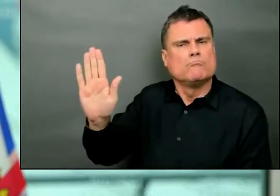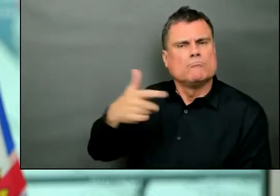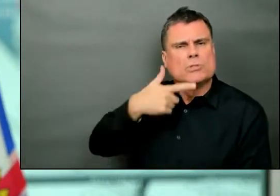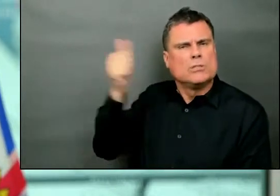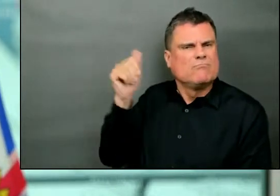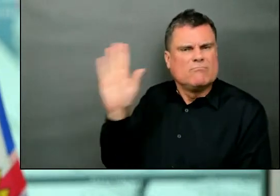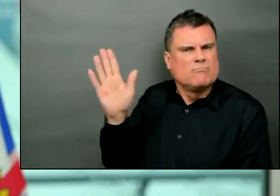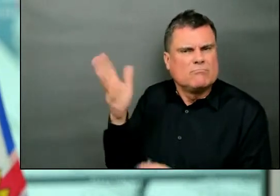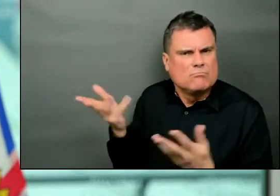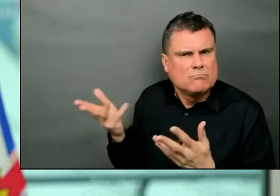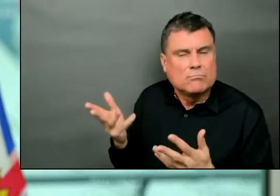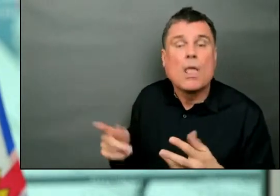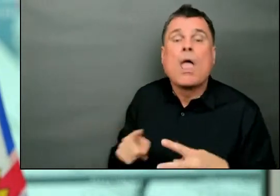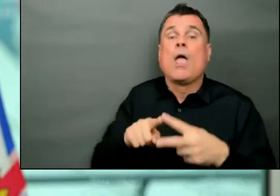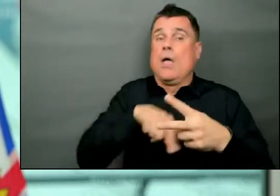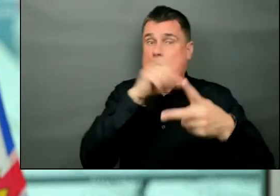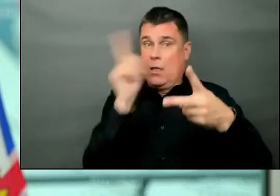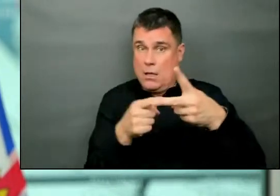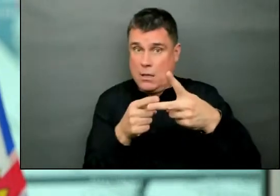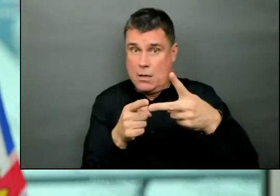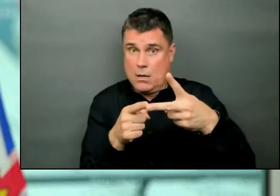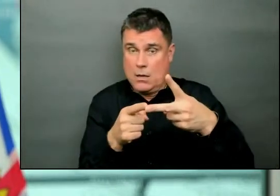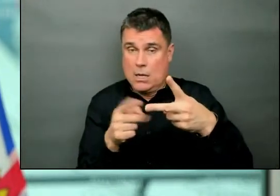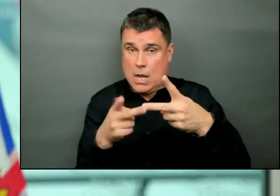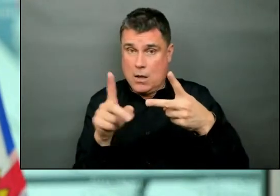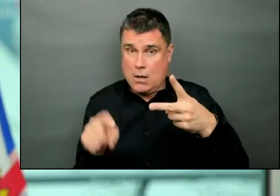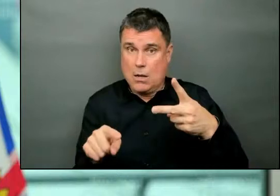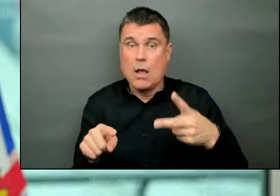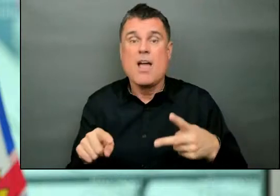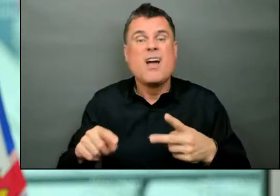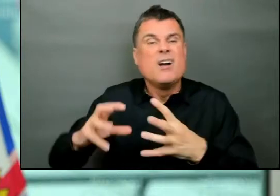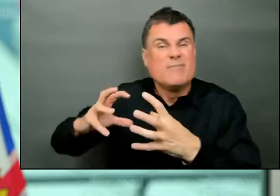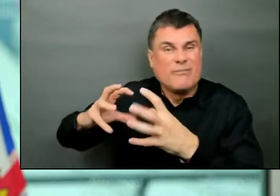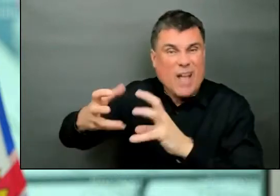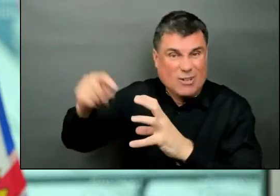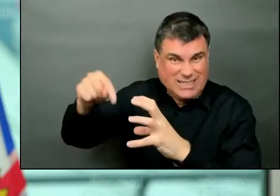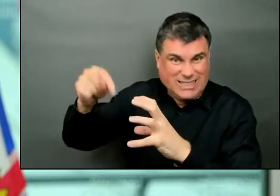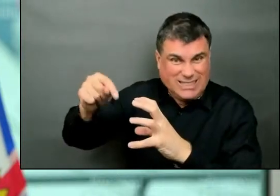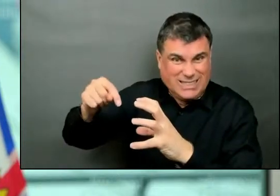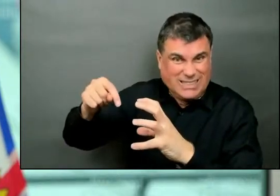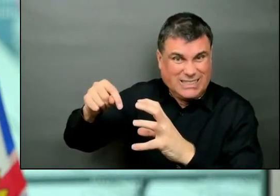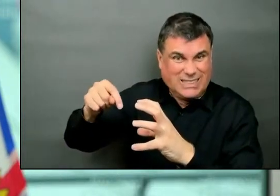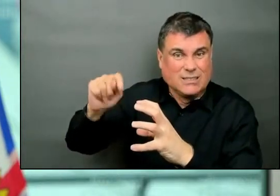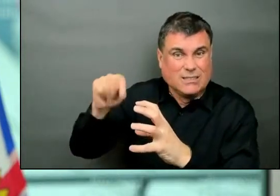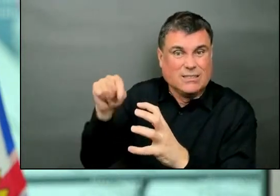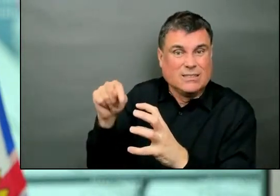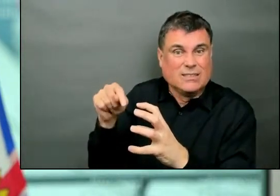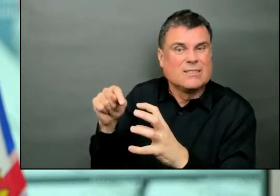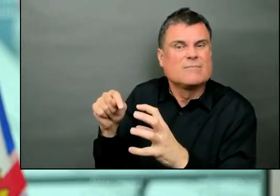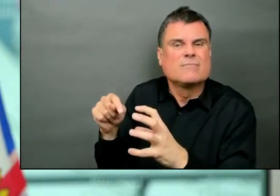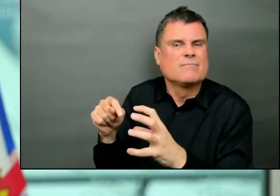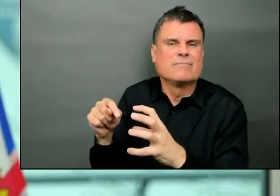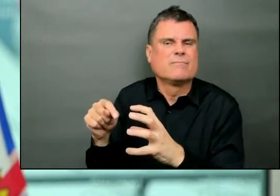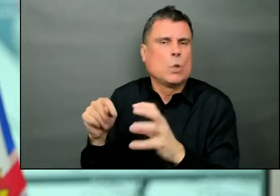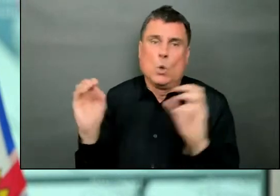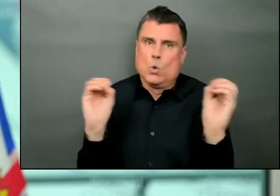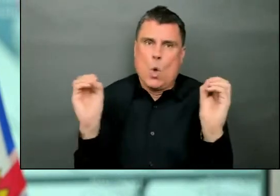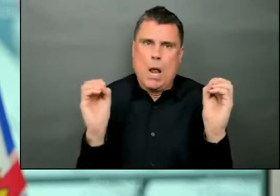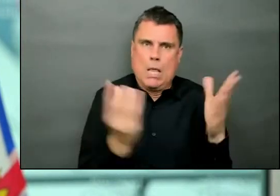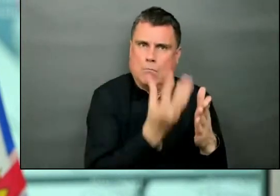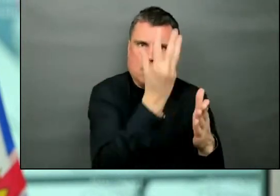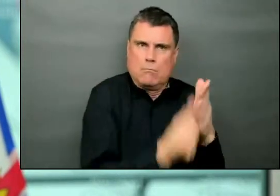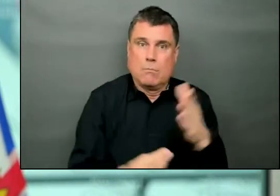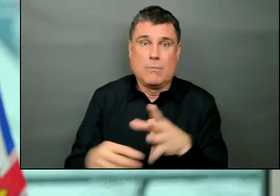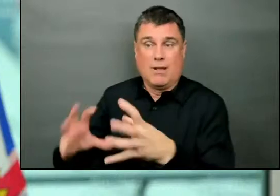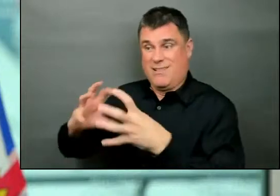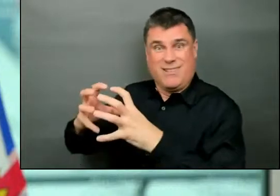of. We have not had anybody who has died from one of the variants of concern, for example. There's still some